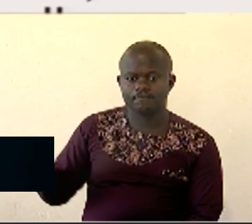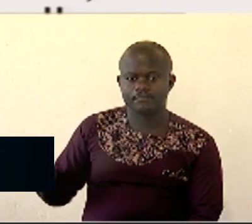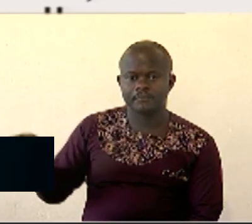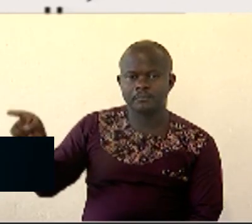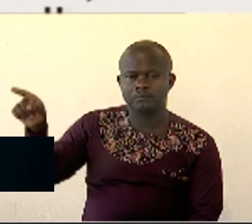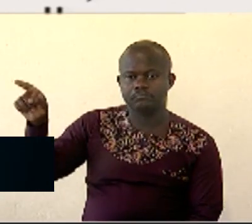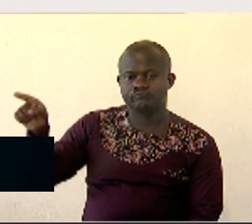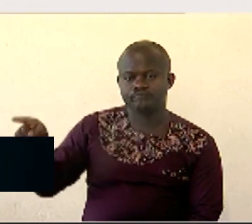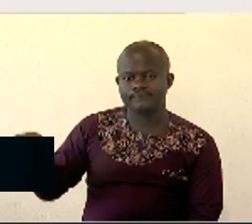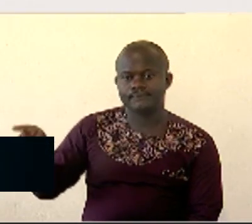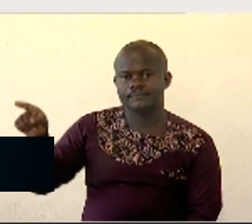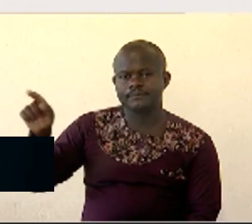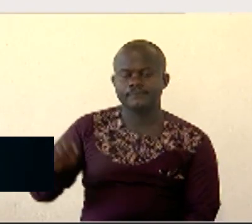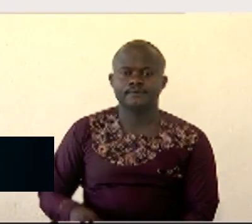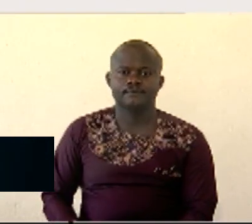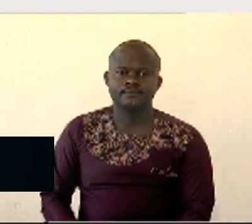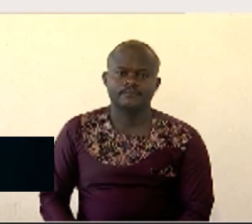clear.